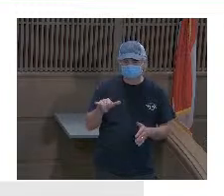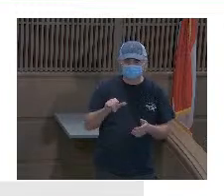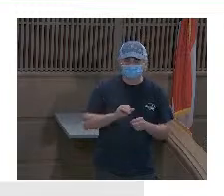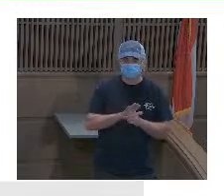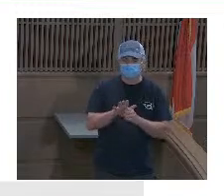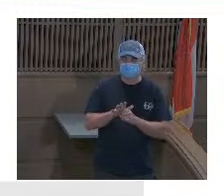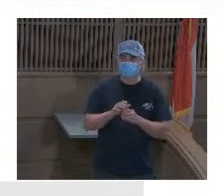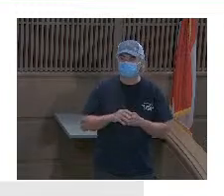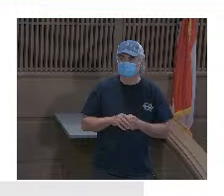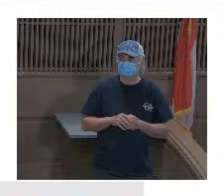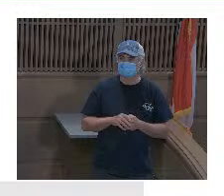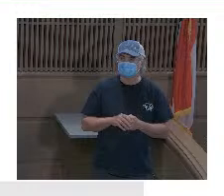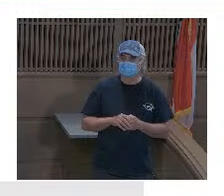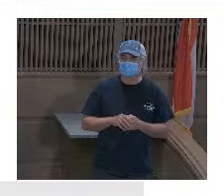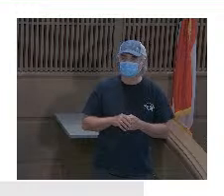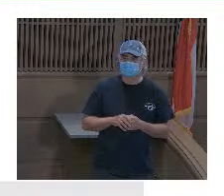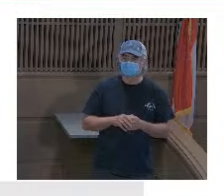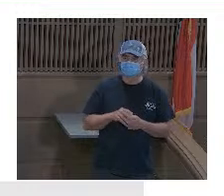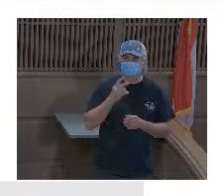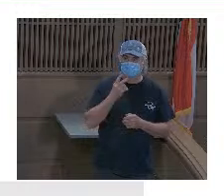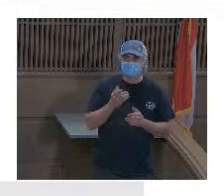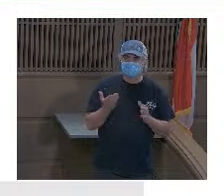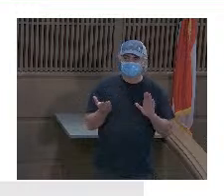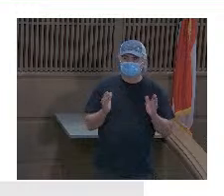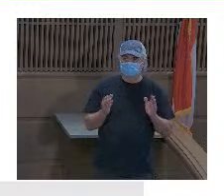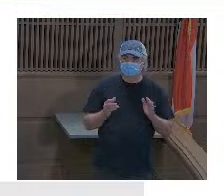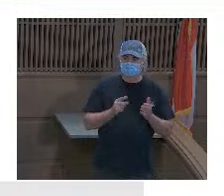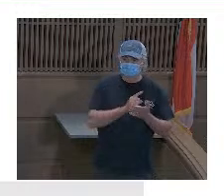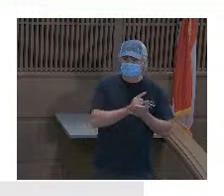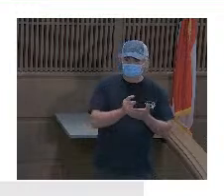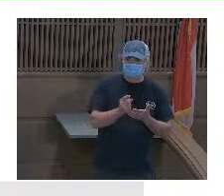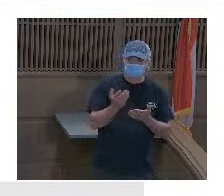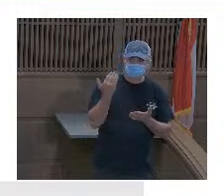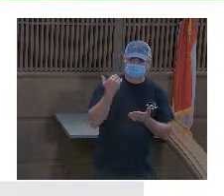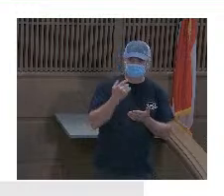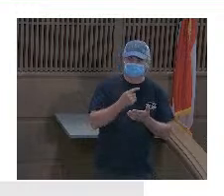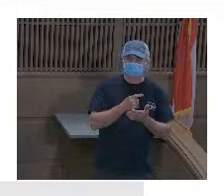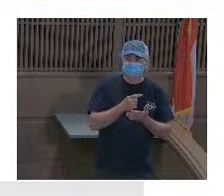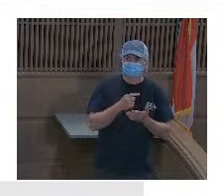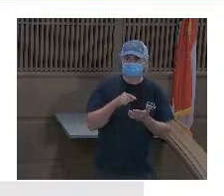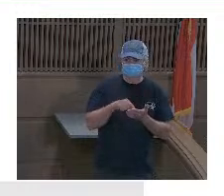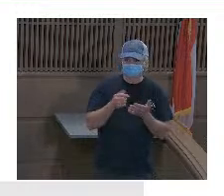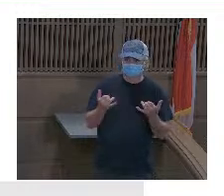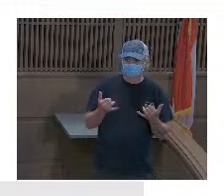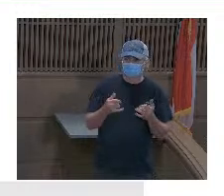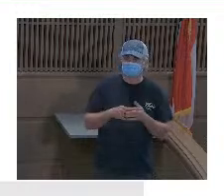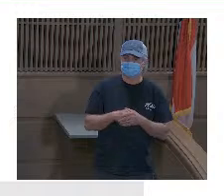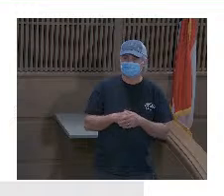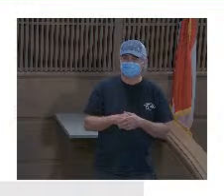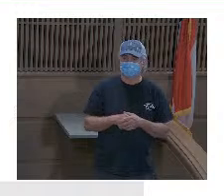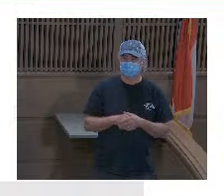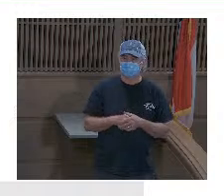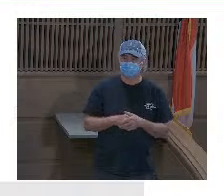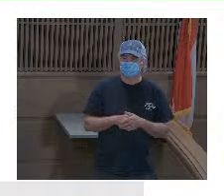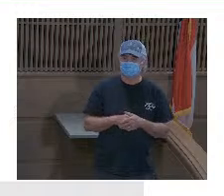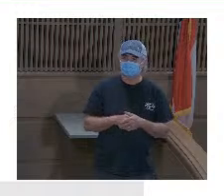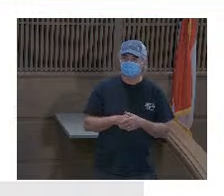you do it by last week we had 4 in the age of 70.